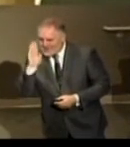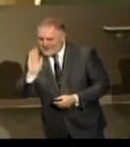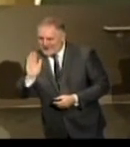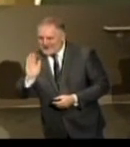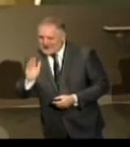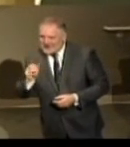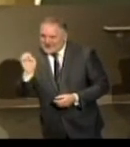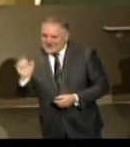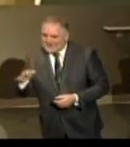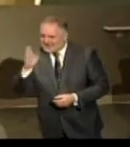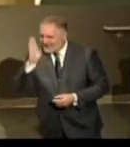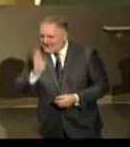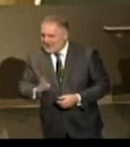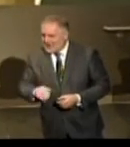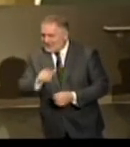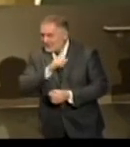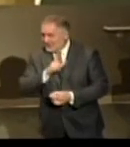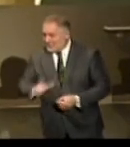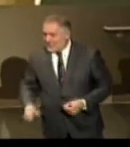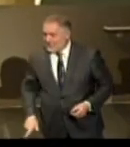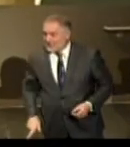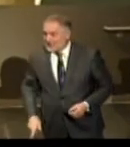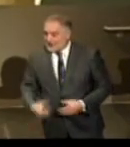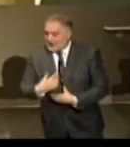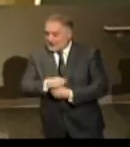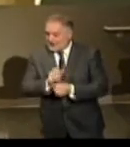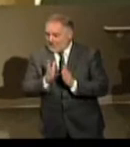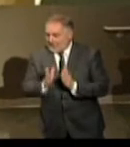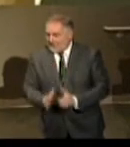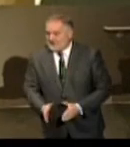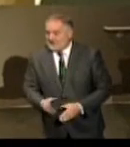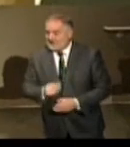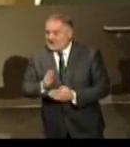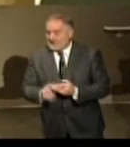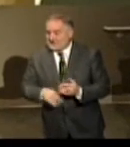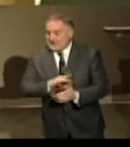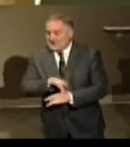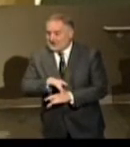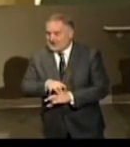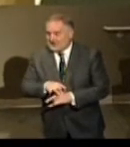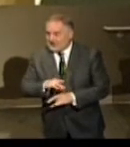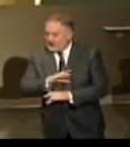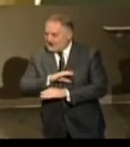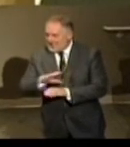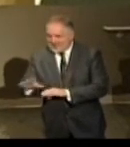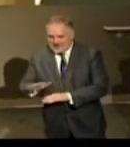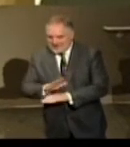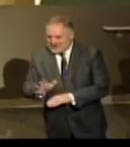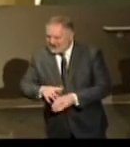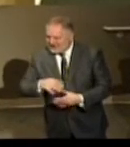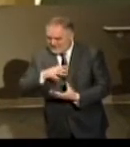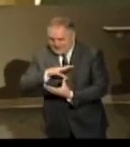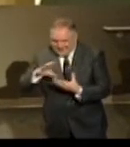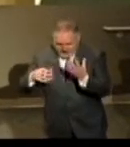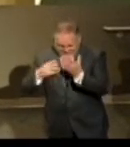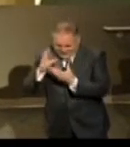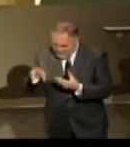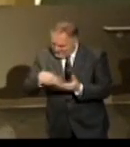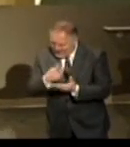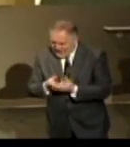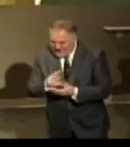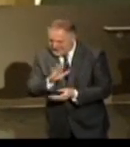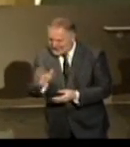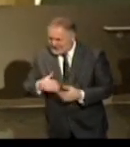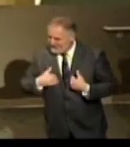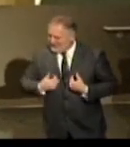The everlasting God, the Lord, the creator of the ends of the earth, fainteth not. Neither is he weary. There's no search